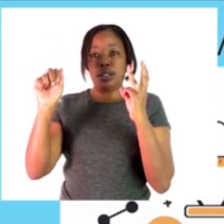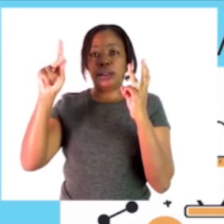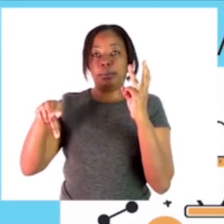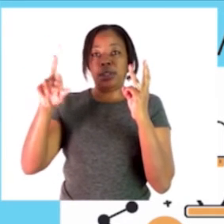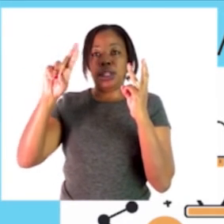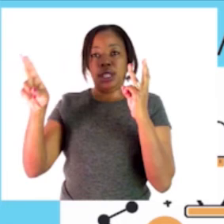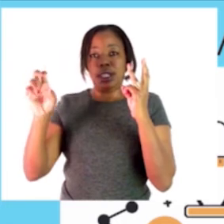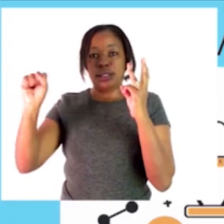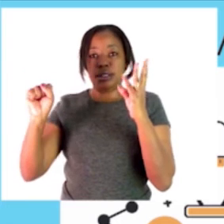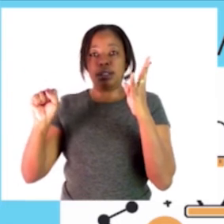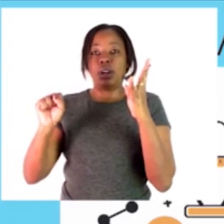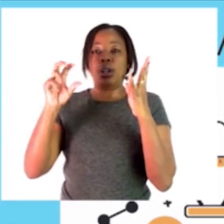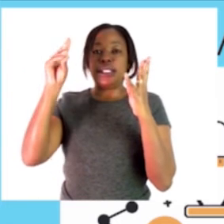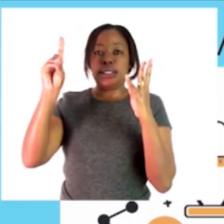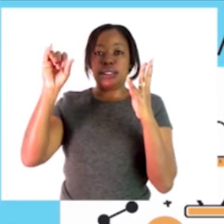homonyms,